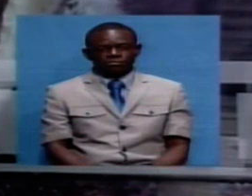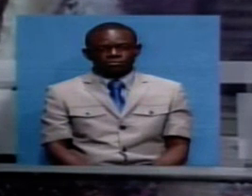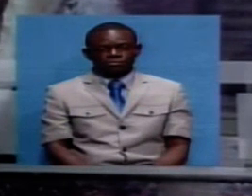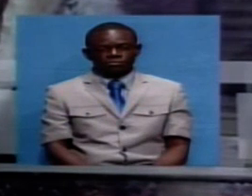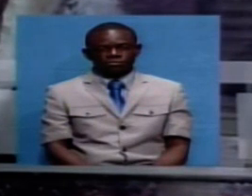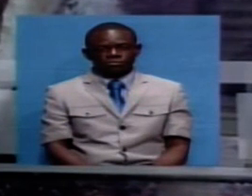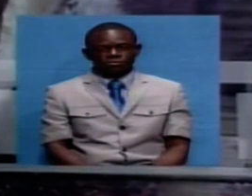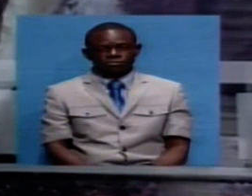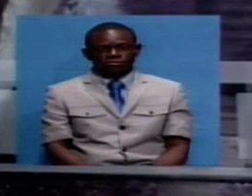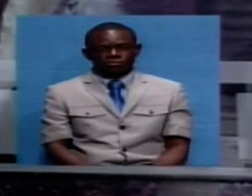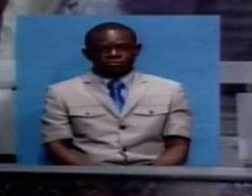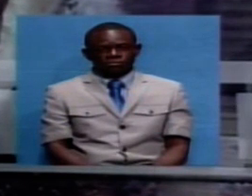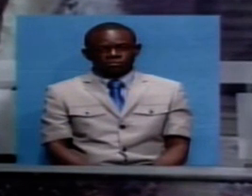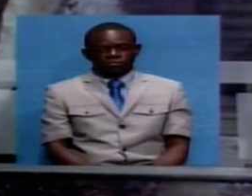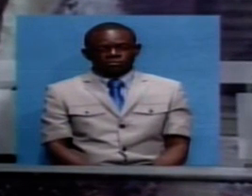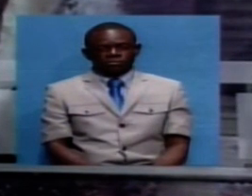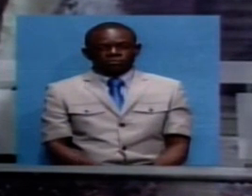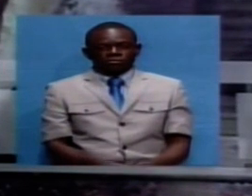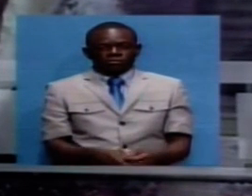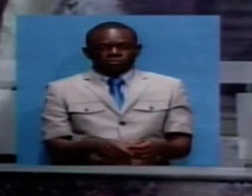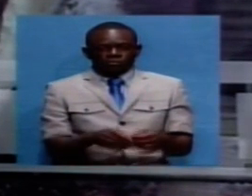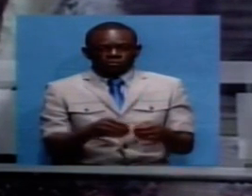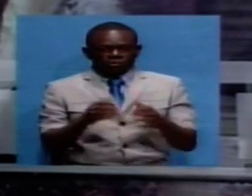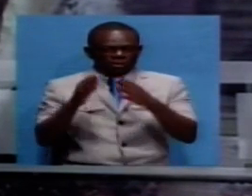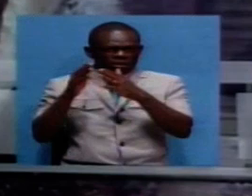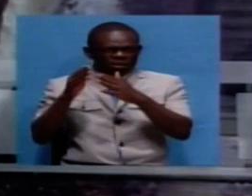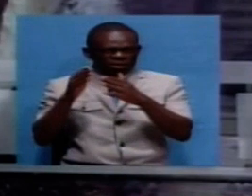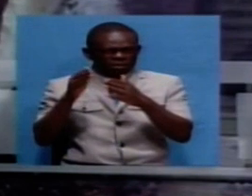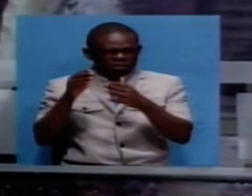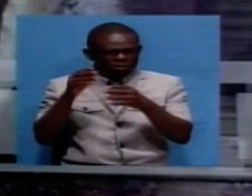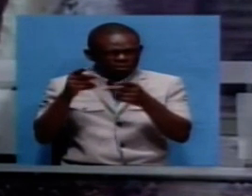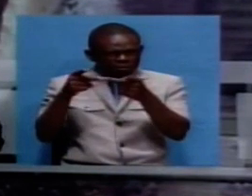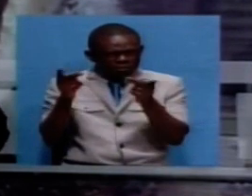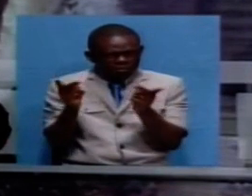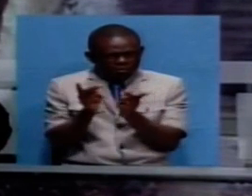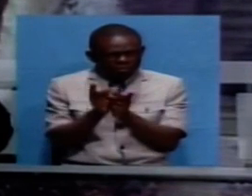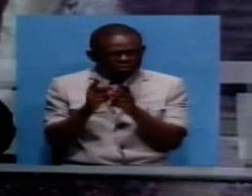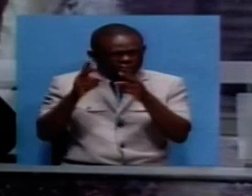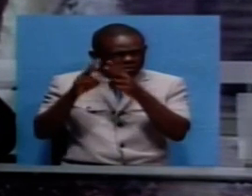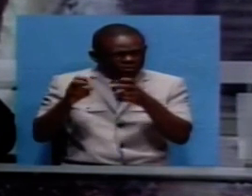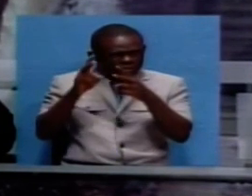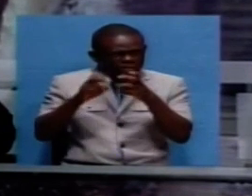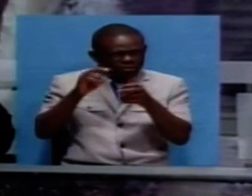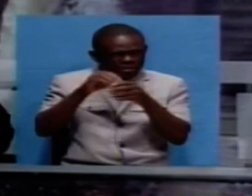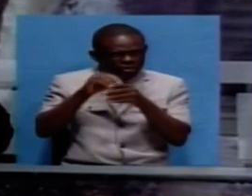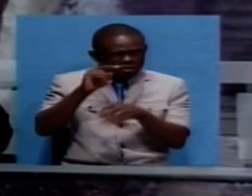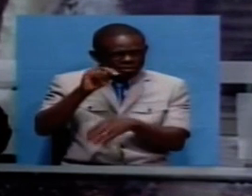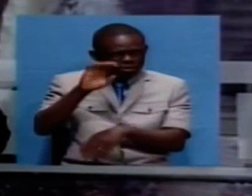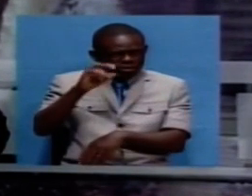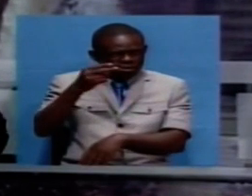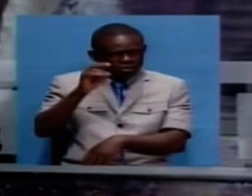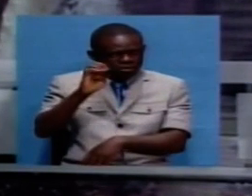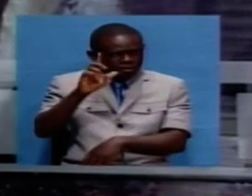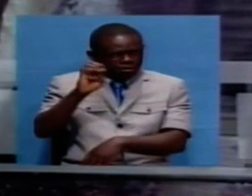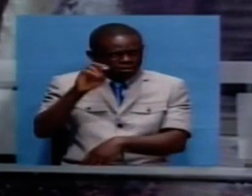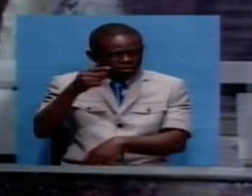5 houses have been set ablaze by an unknown person at Yenga and Chitondo villages in Chelenge district. The